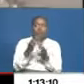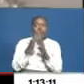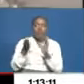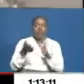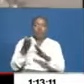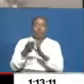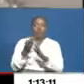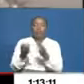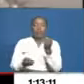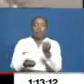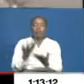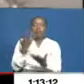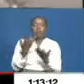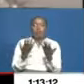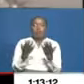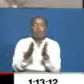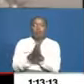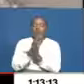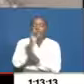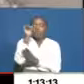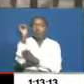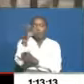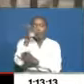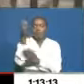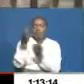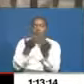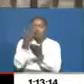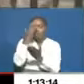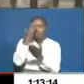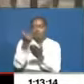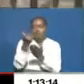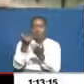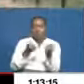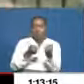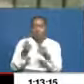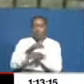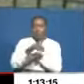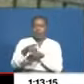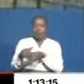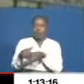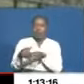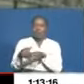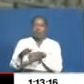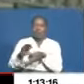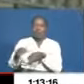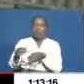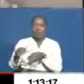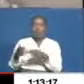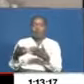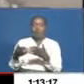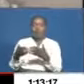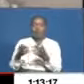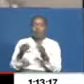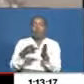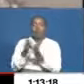fire outbreaks and ambulance services because vehicle insurance of the county vehicles has not been